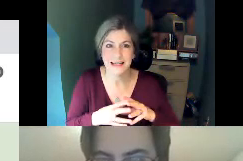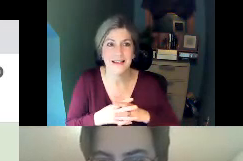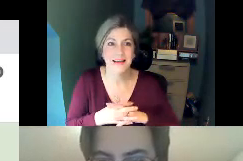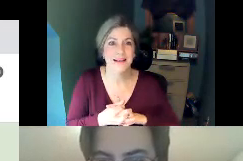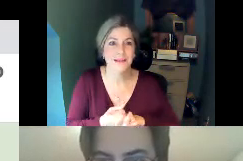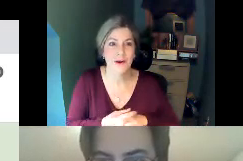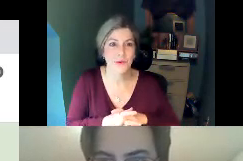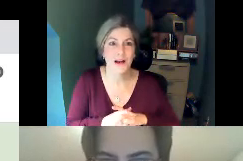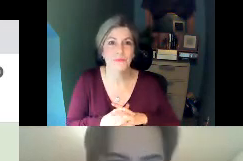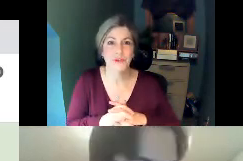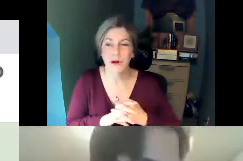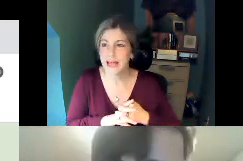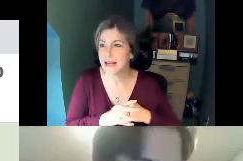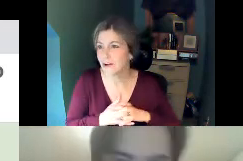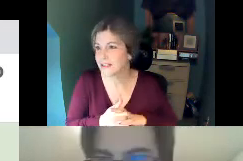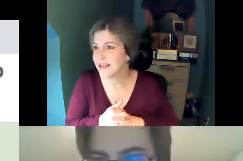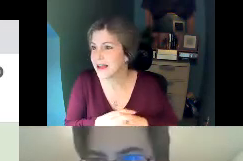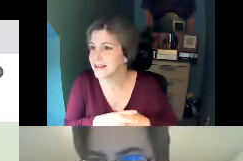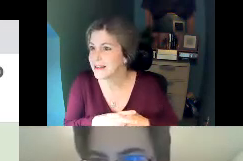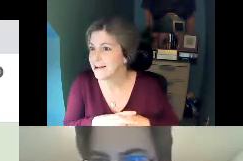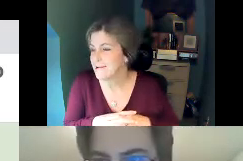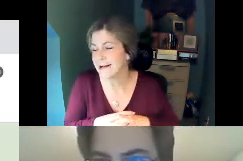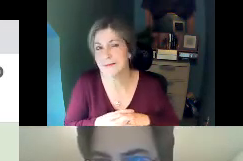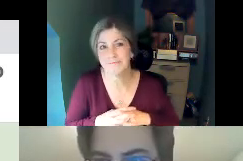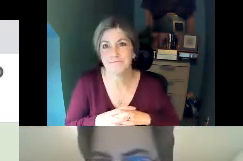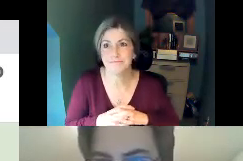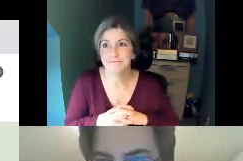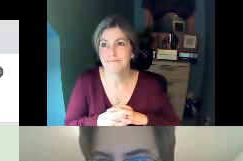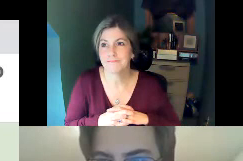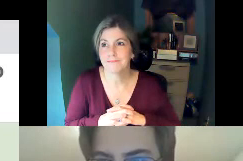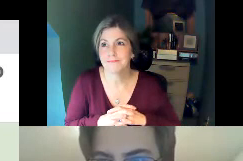ID. So you want to hang on to that.